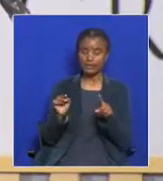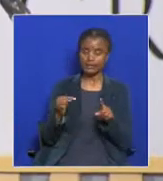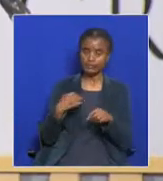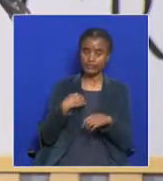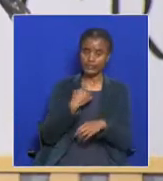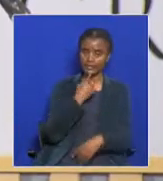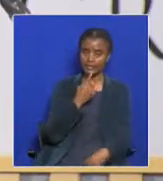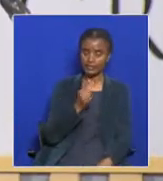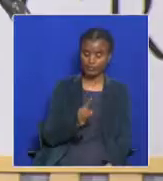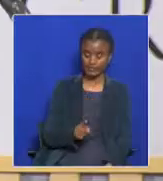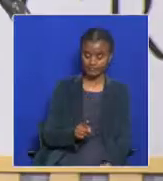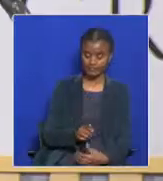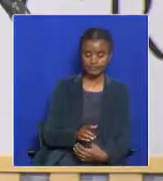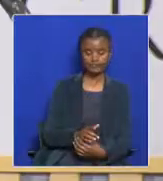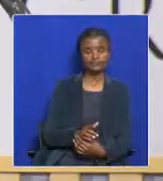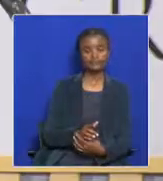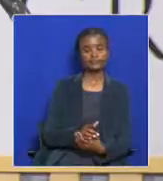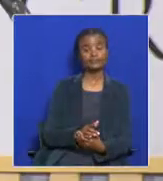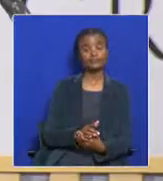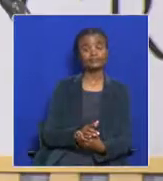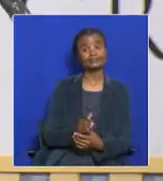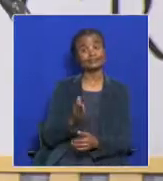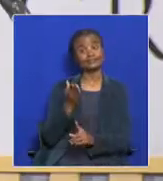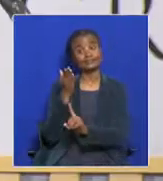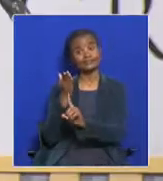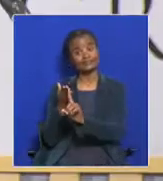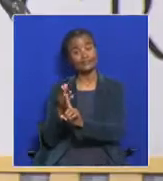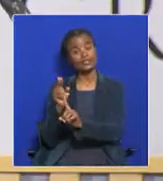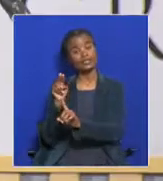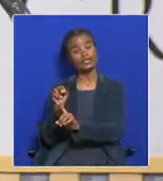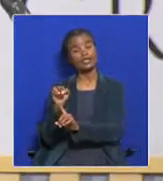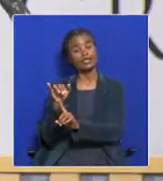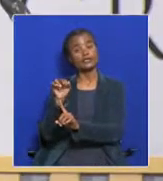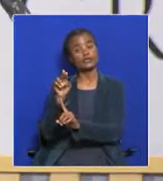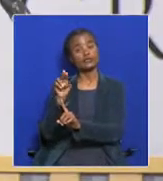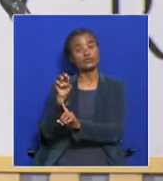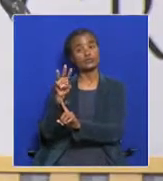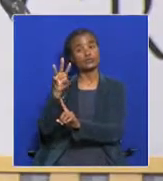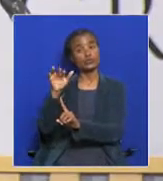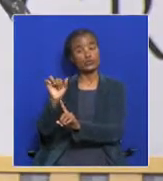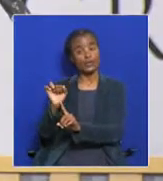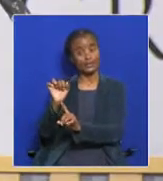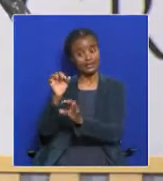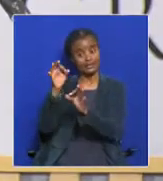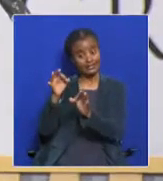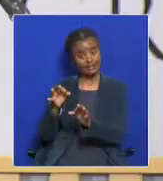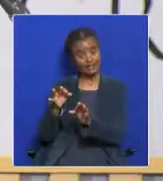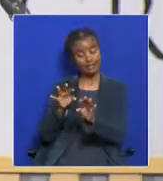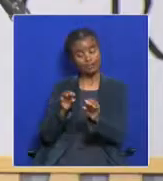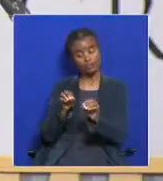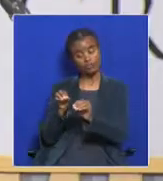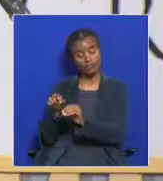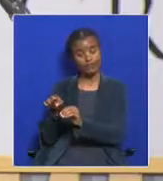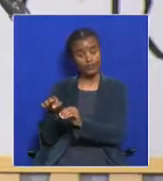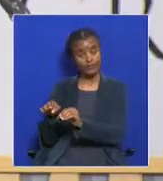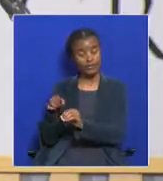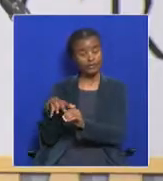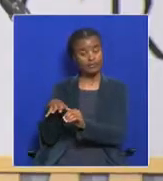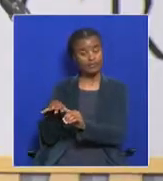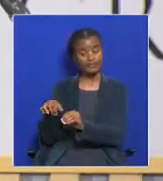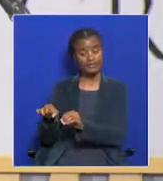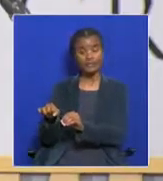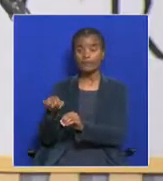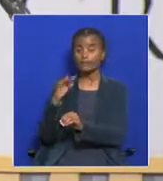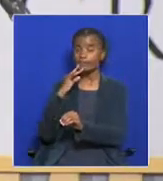once Brigadier Newswa made the decision to store in Port Shepstone, it moves away from the Durban area, it moves away from my